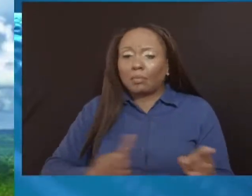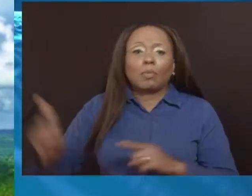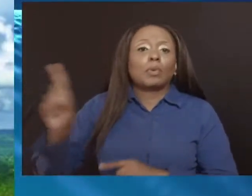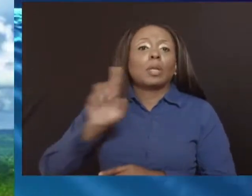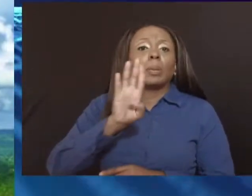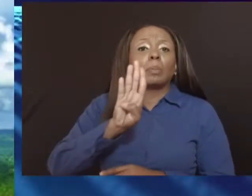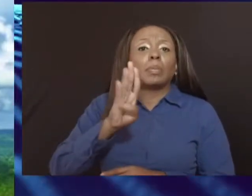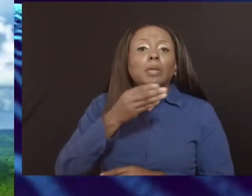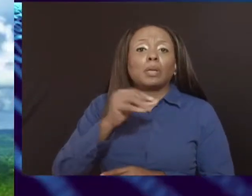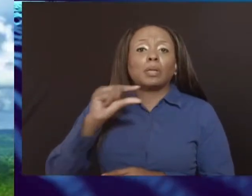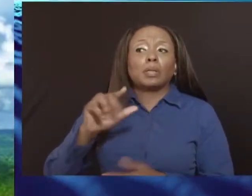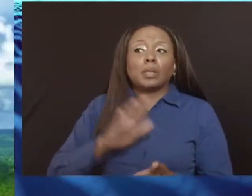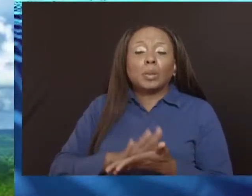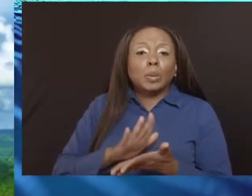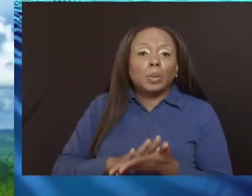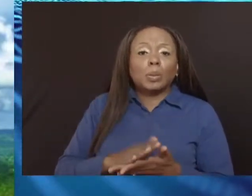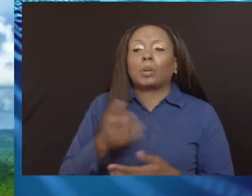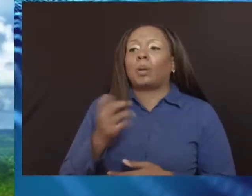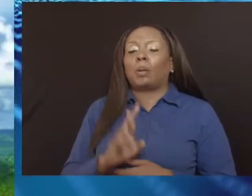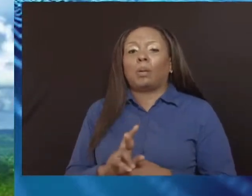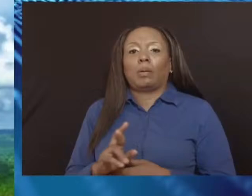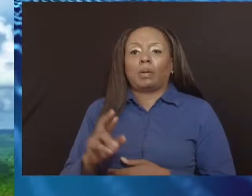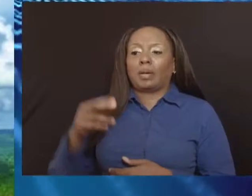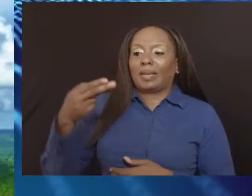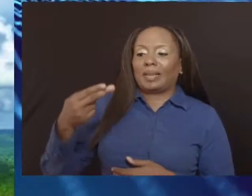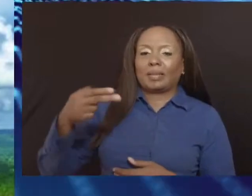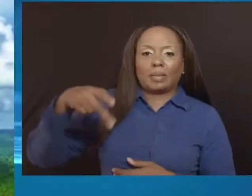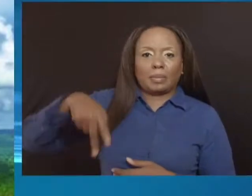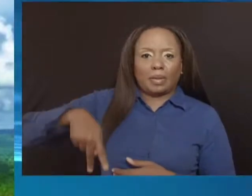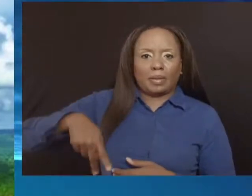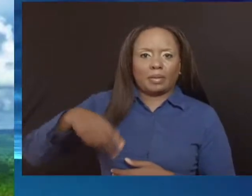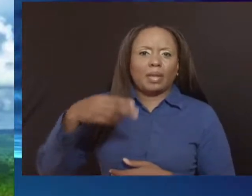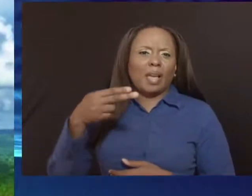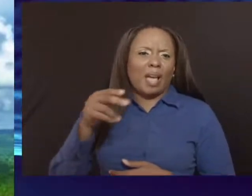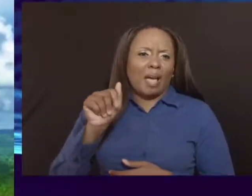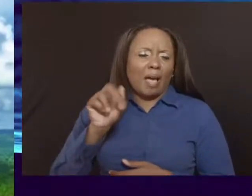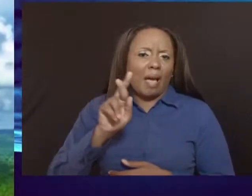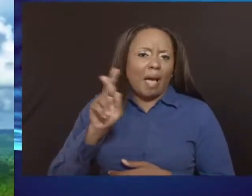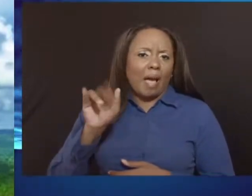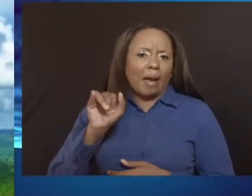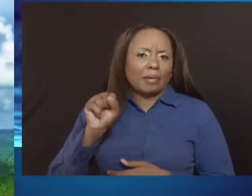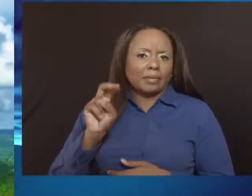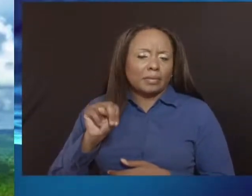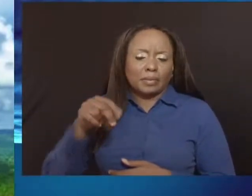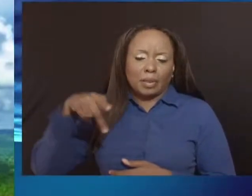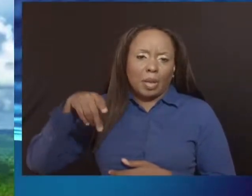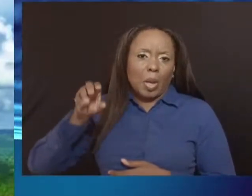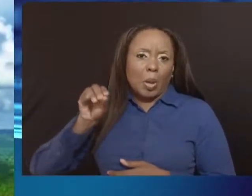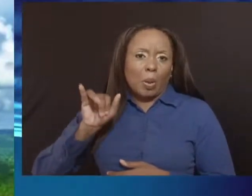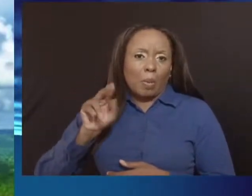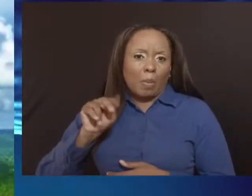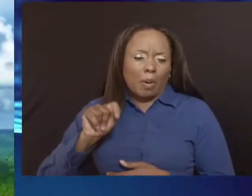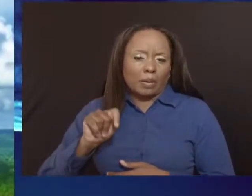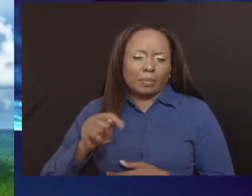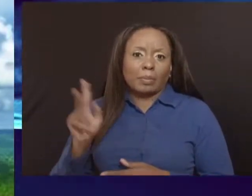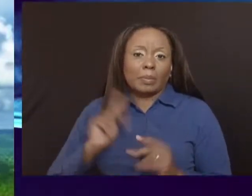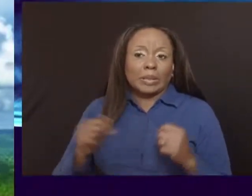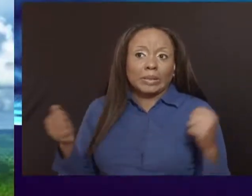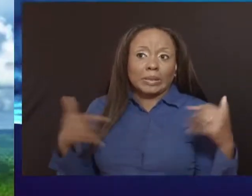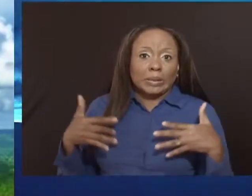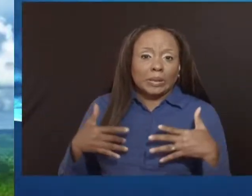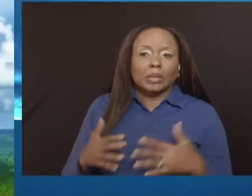Blackman Gullup. There's no need to fear for that, because these centers are fully equipped with the relevant